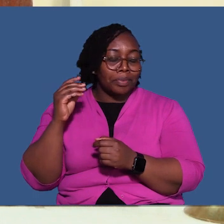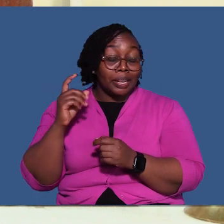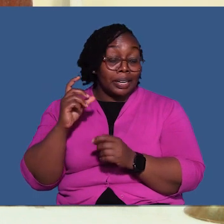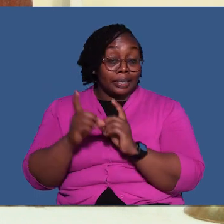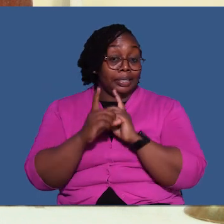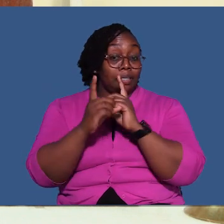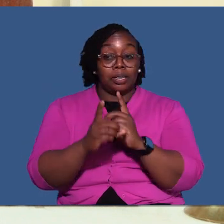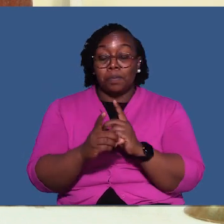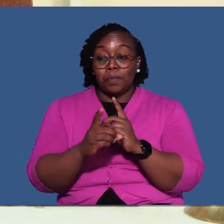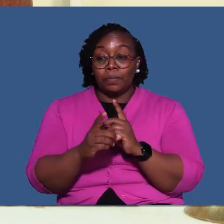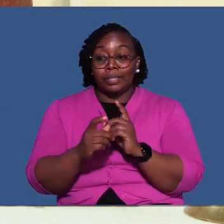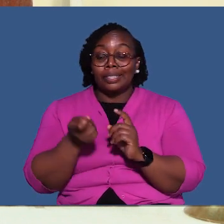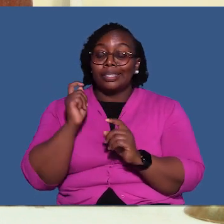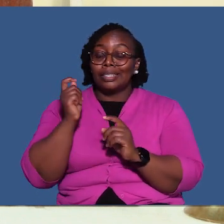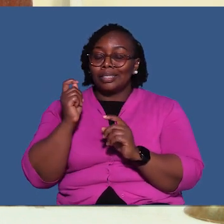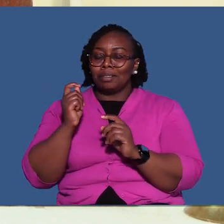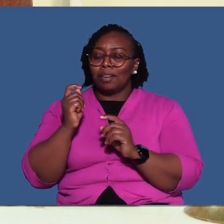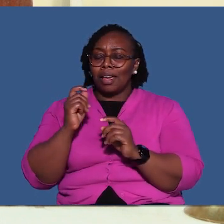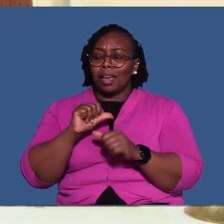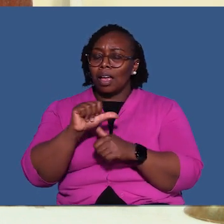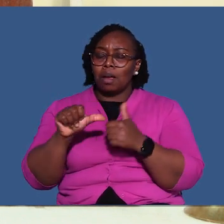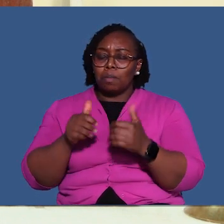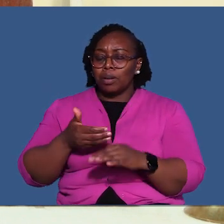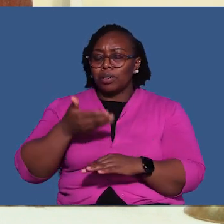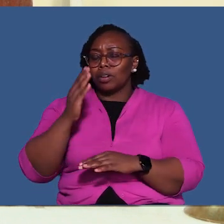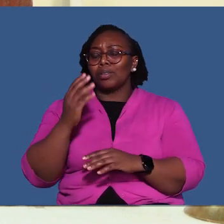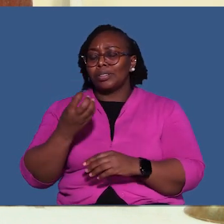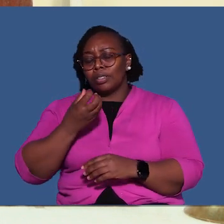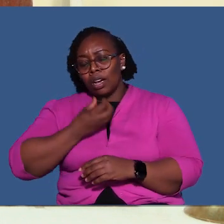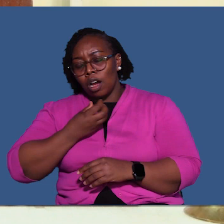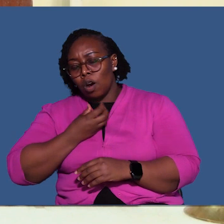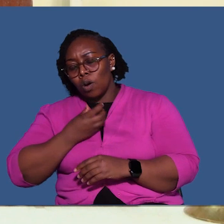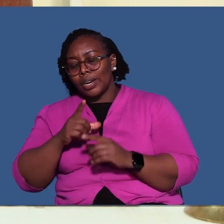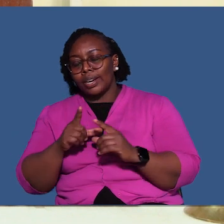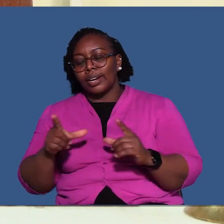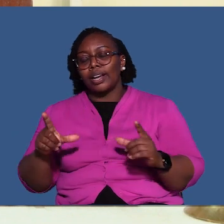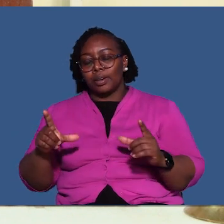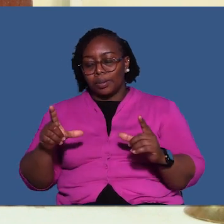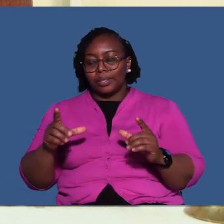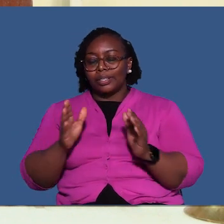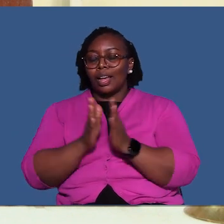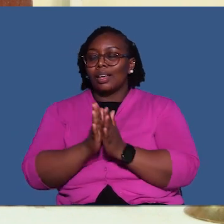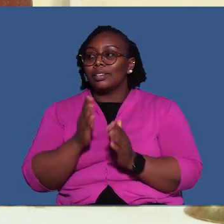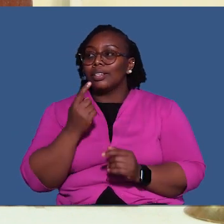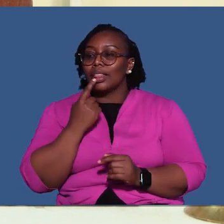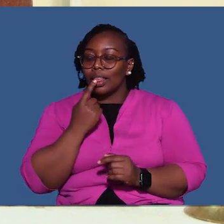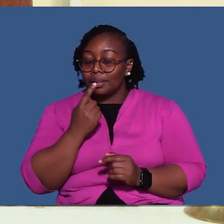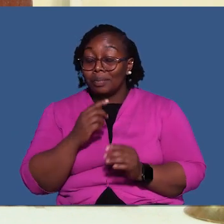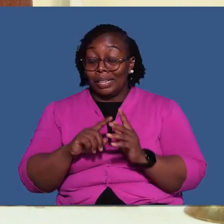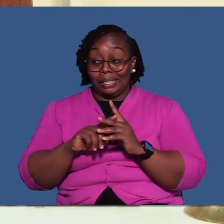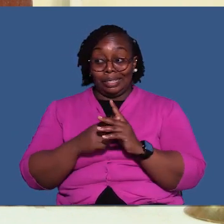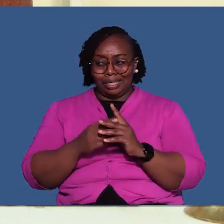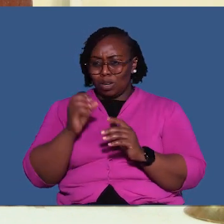declaring the wonders of God in their own languages and tongues. And they began